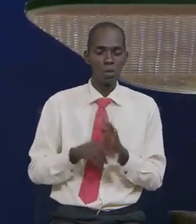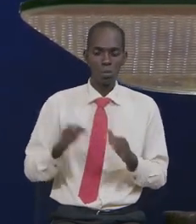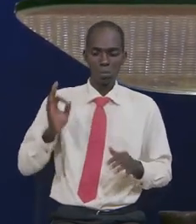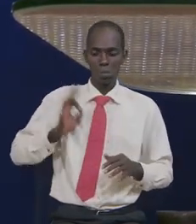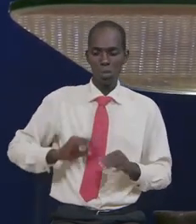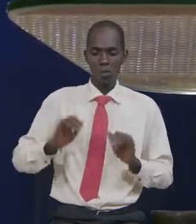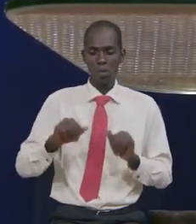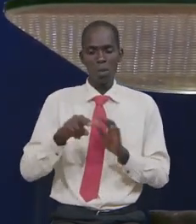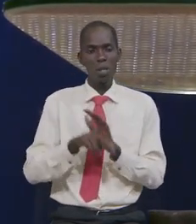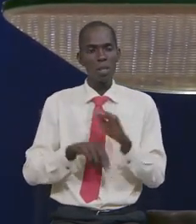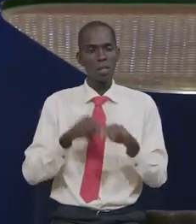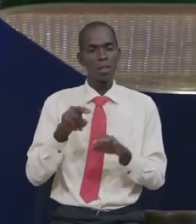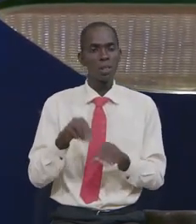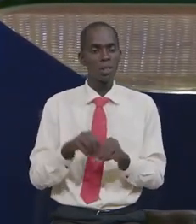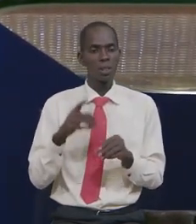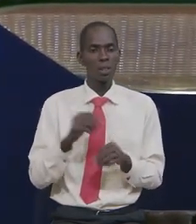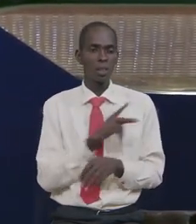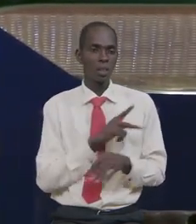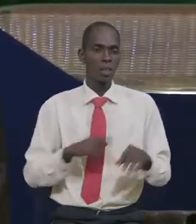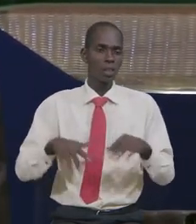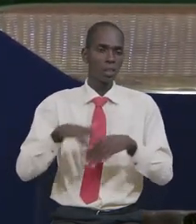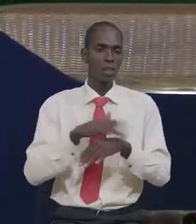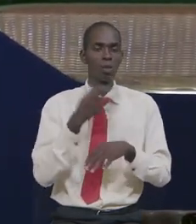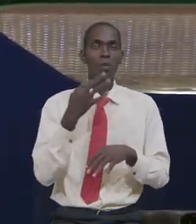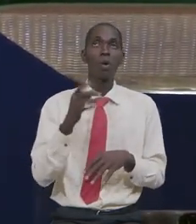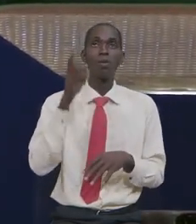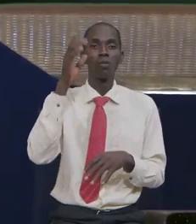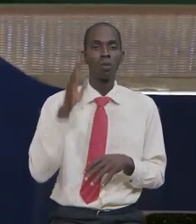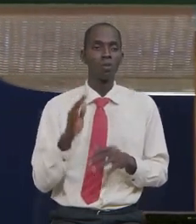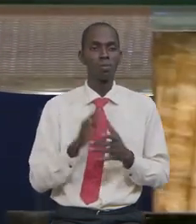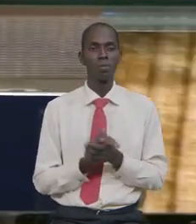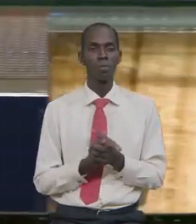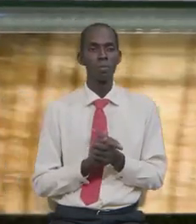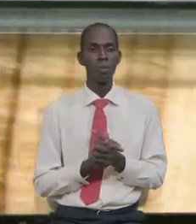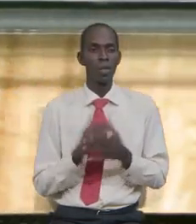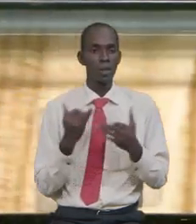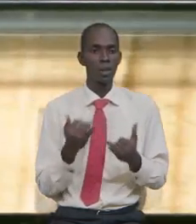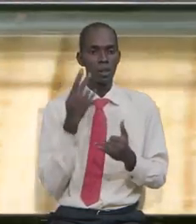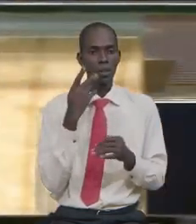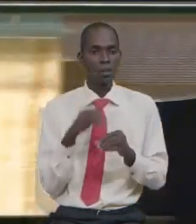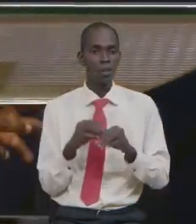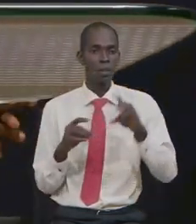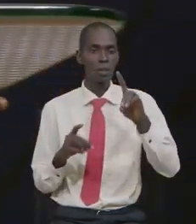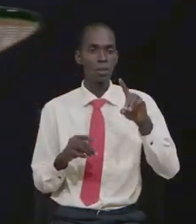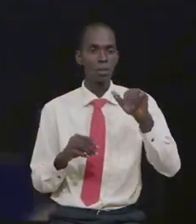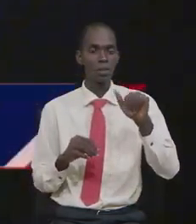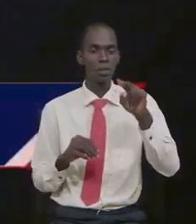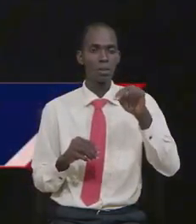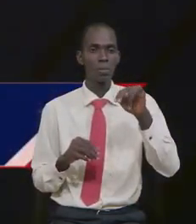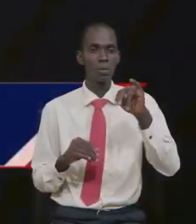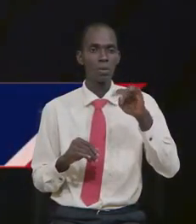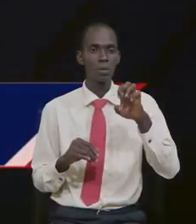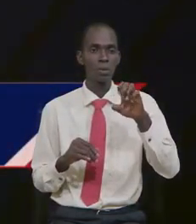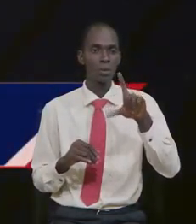God, and fruitfulness in the kingdom of God. We're coming to Daniel chapter 3, and we're reading